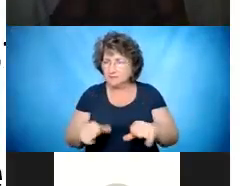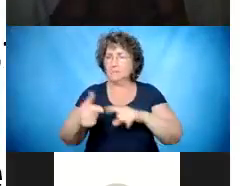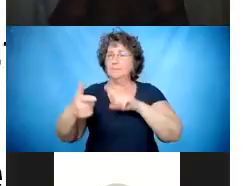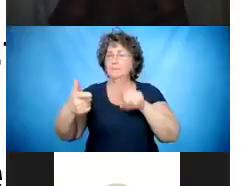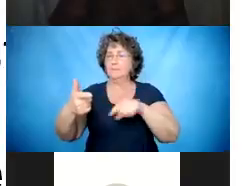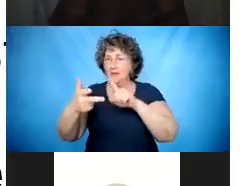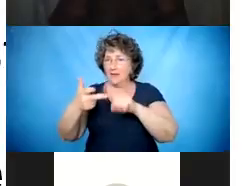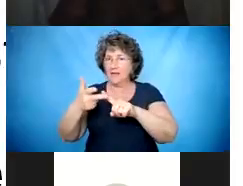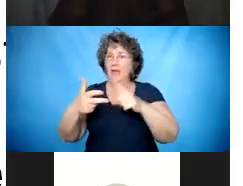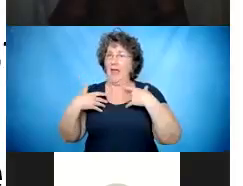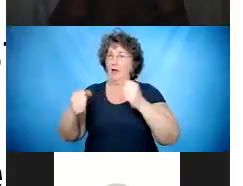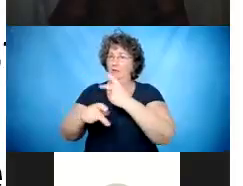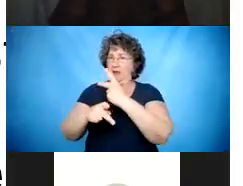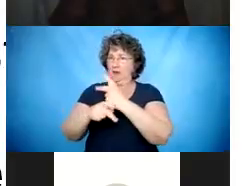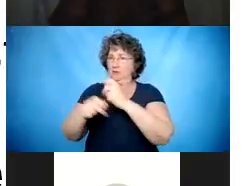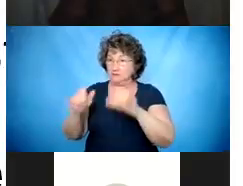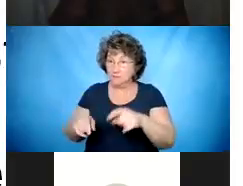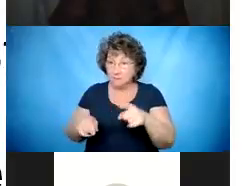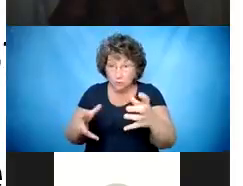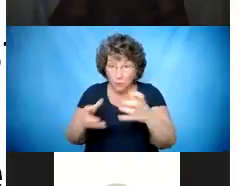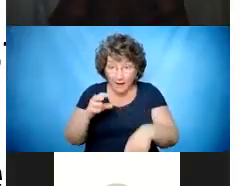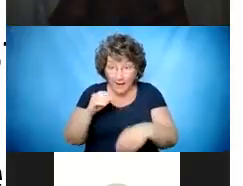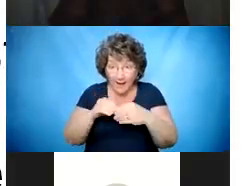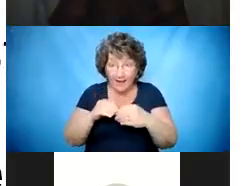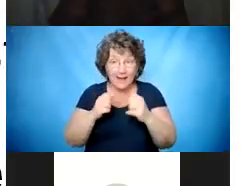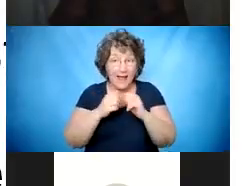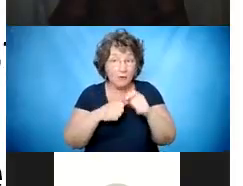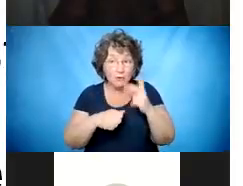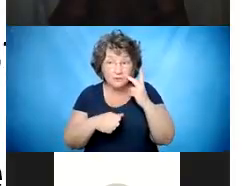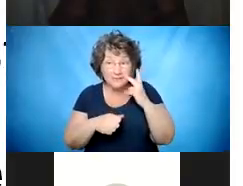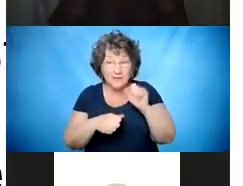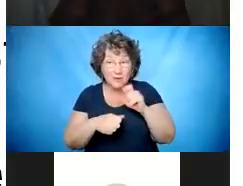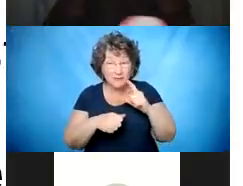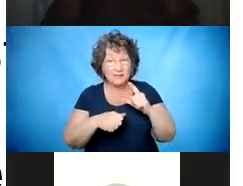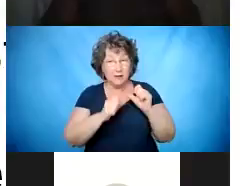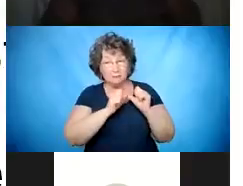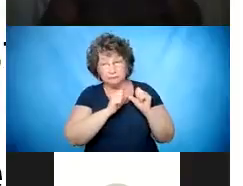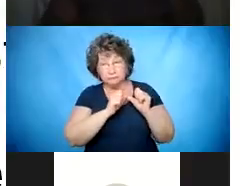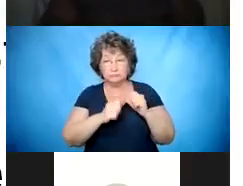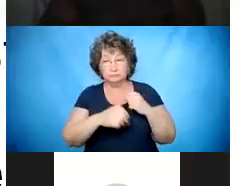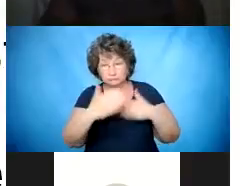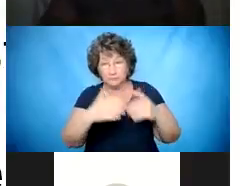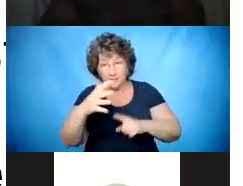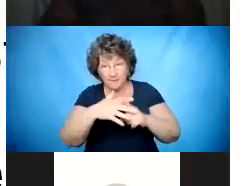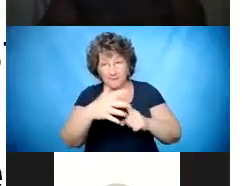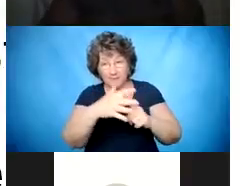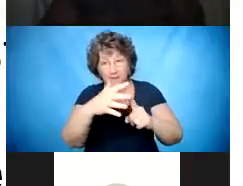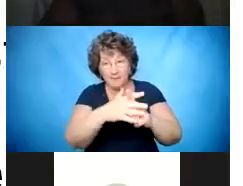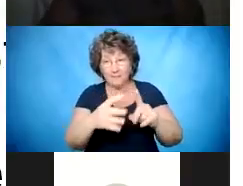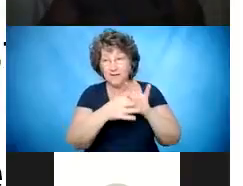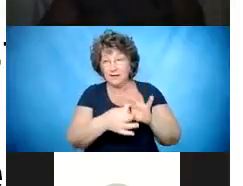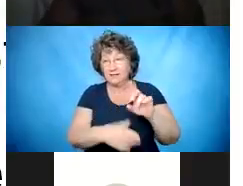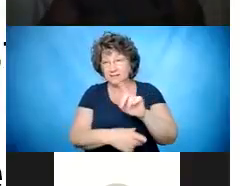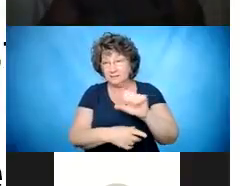you have anything you want to mention in how you see it perpetuated in the disability service system?